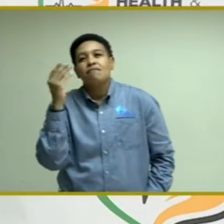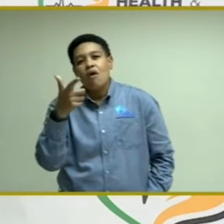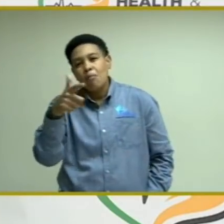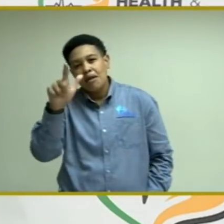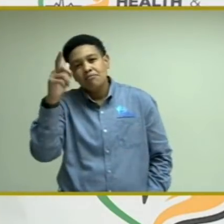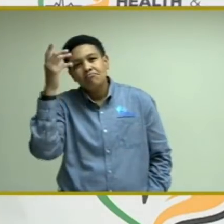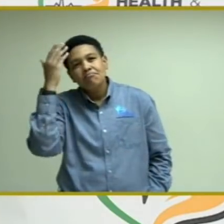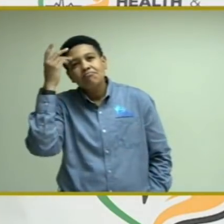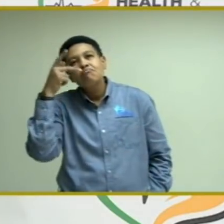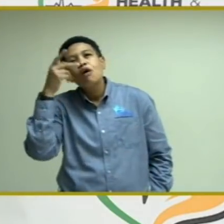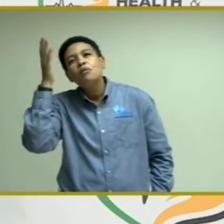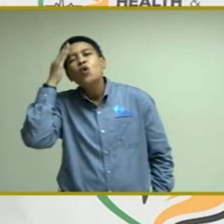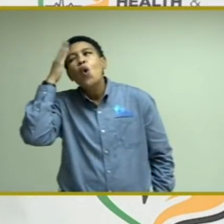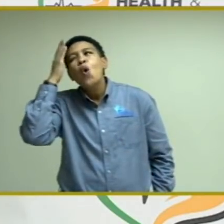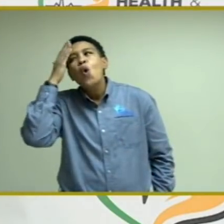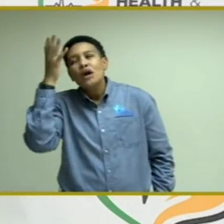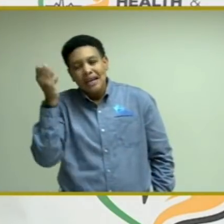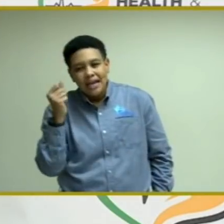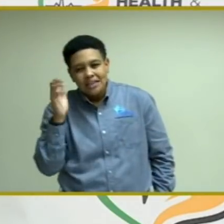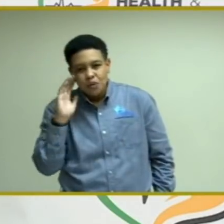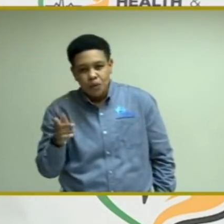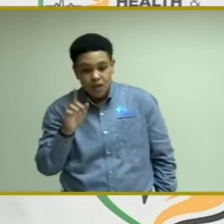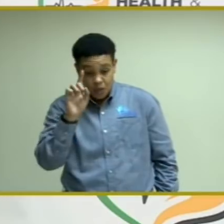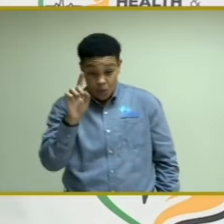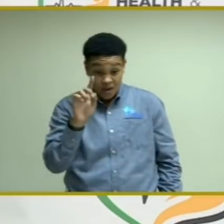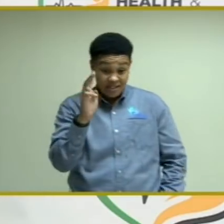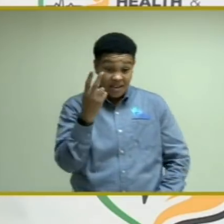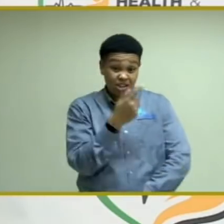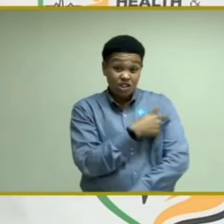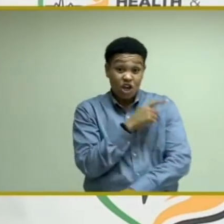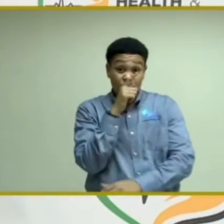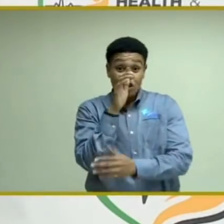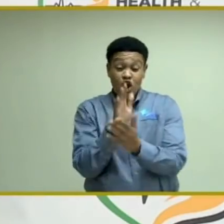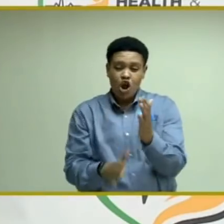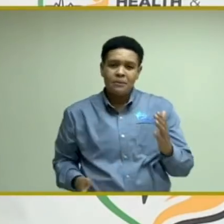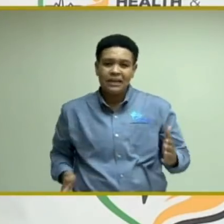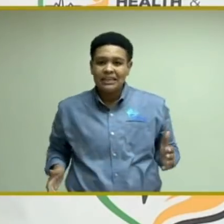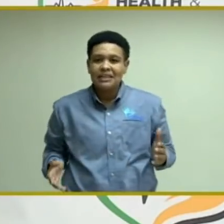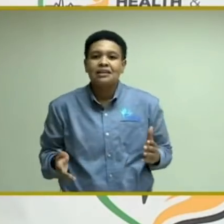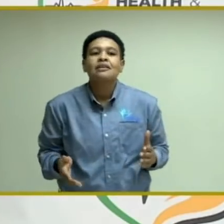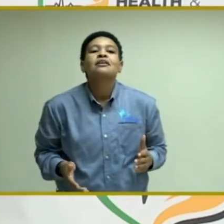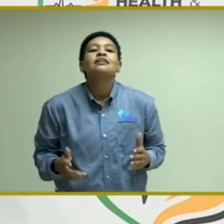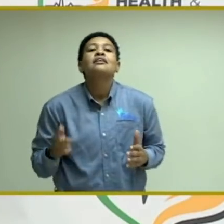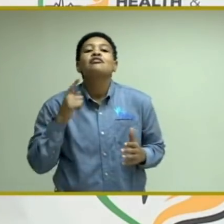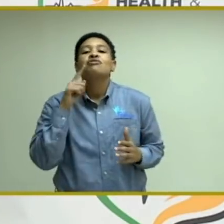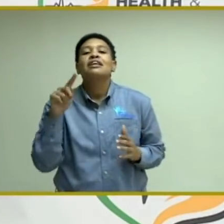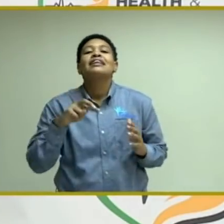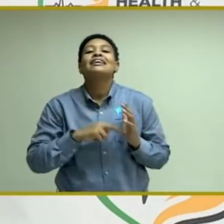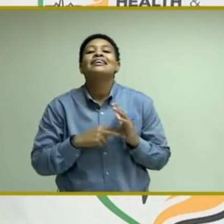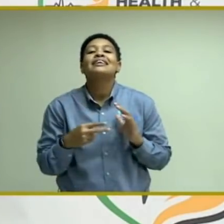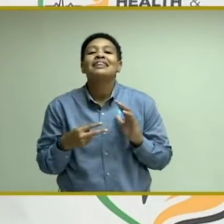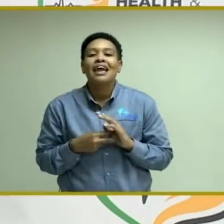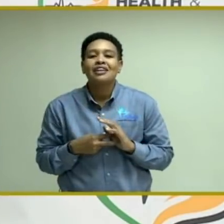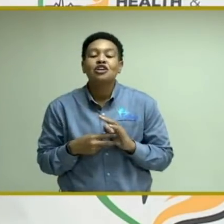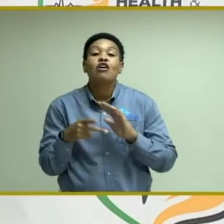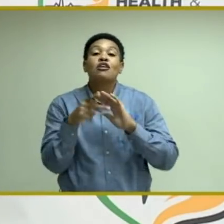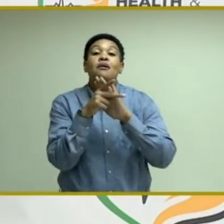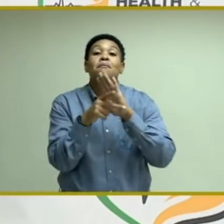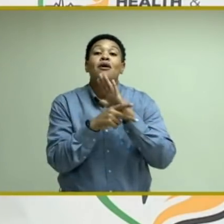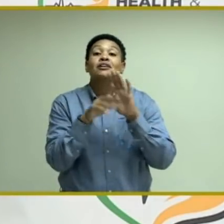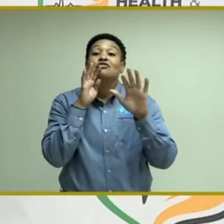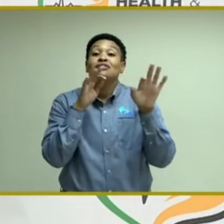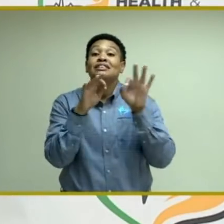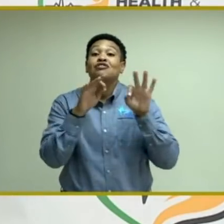of this. Once second doses are completed, the intention, the policy as described